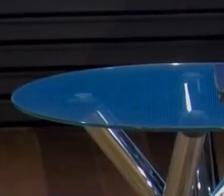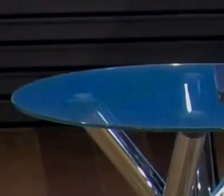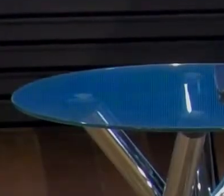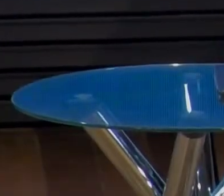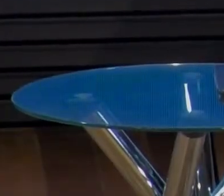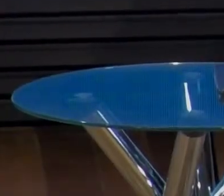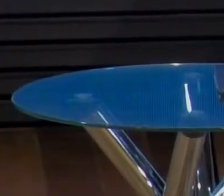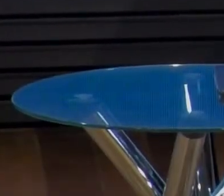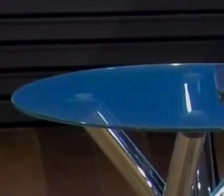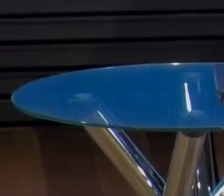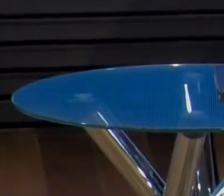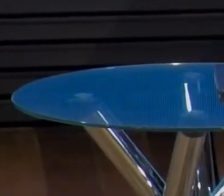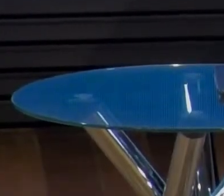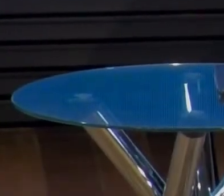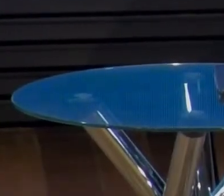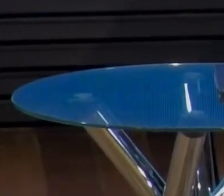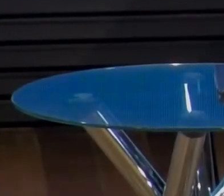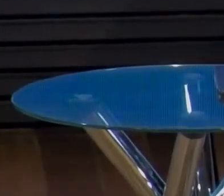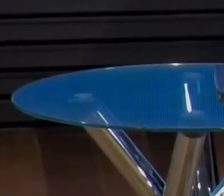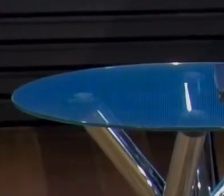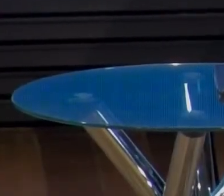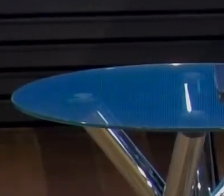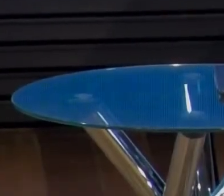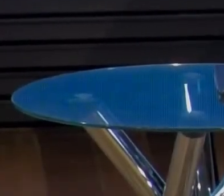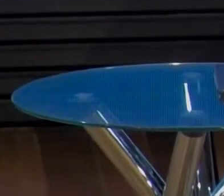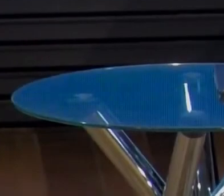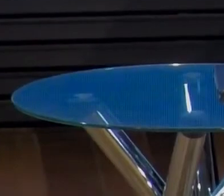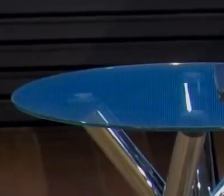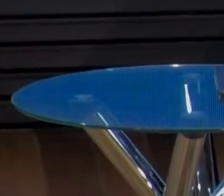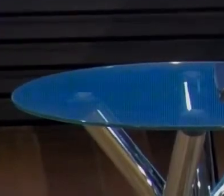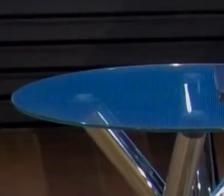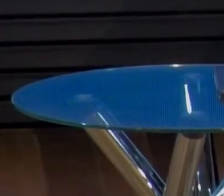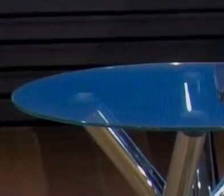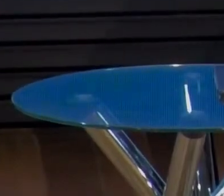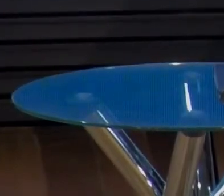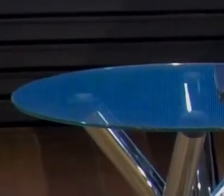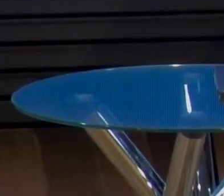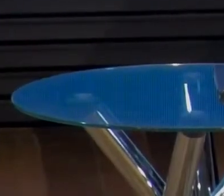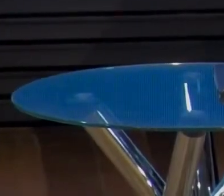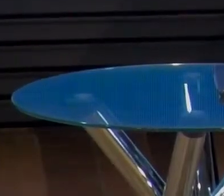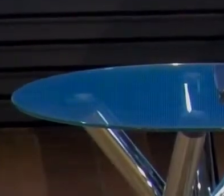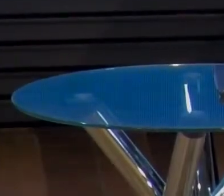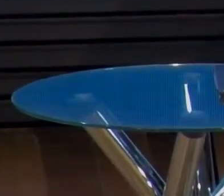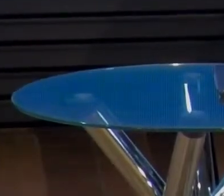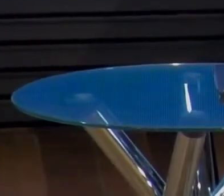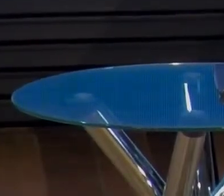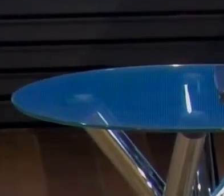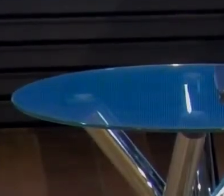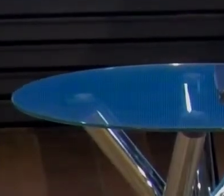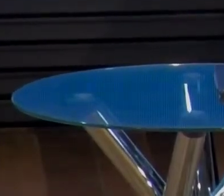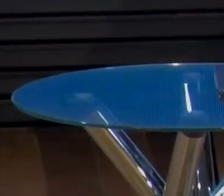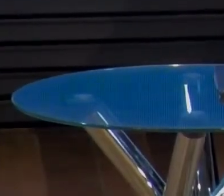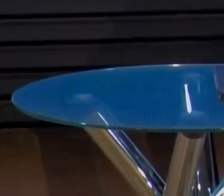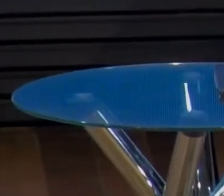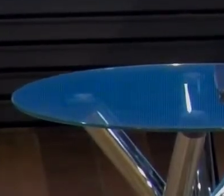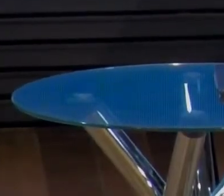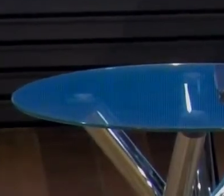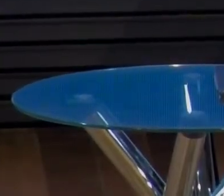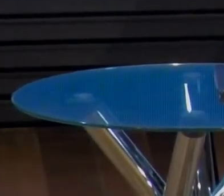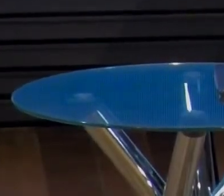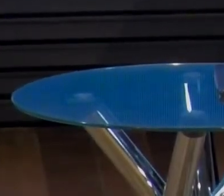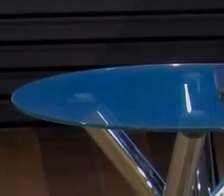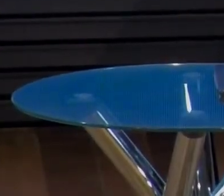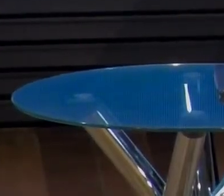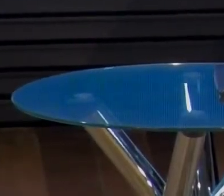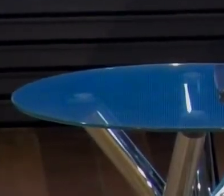West Vancouver. He holds a PhD in mining engineer from McGill University and is a registered PE